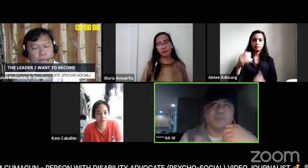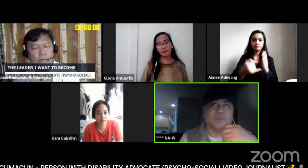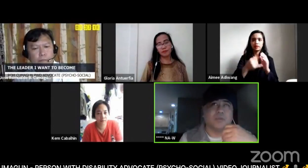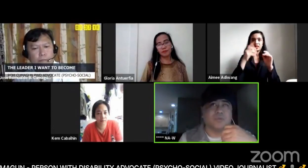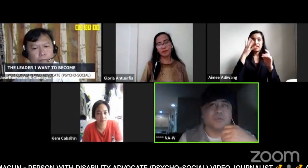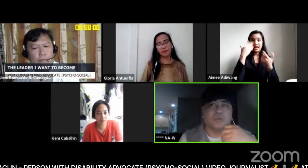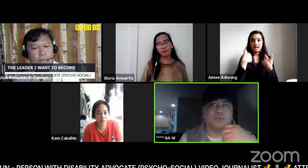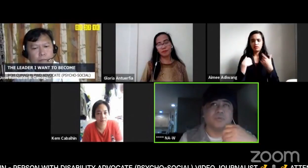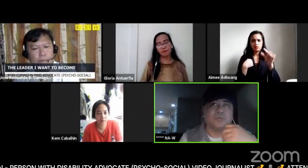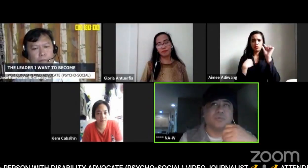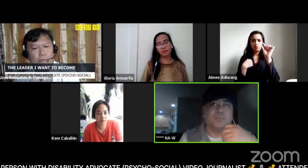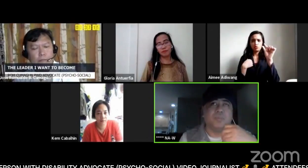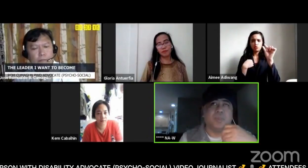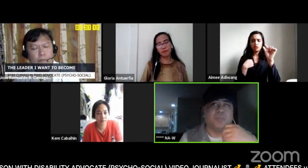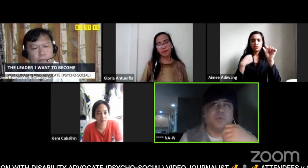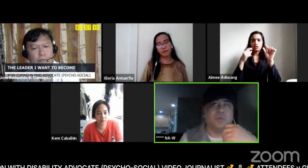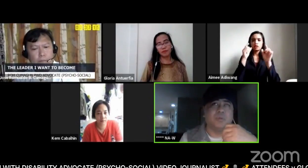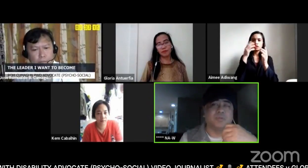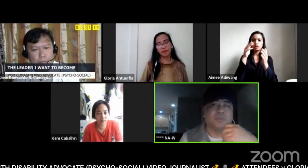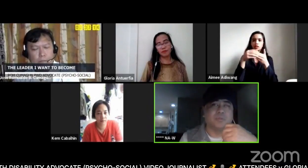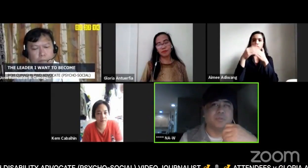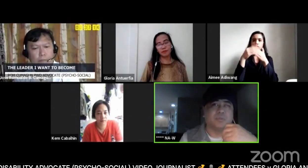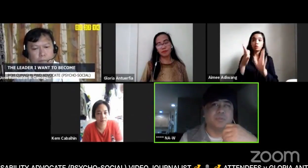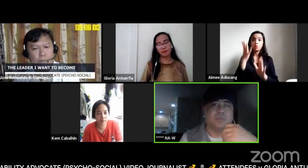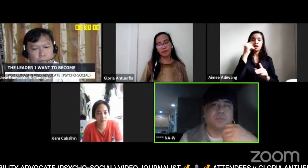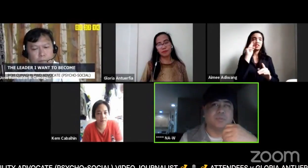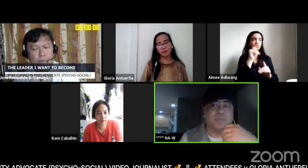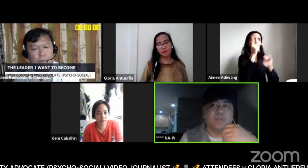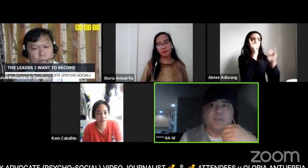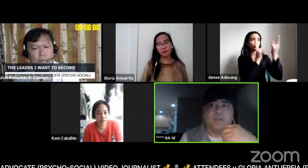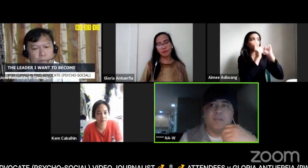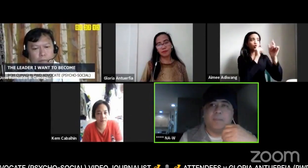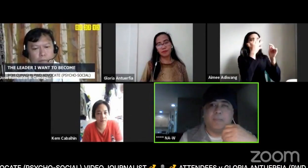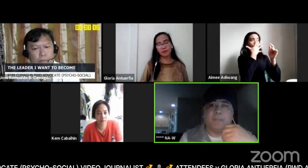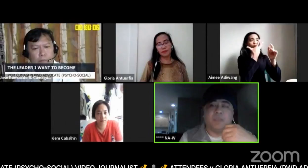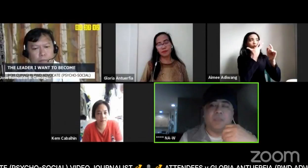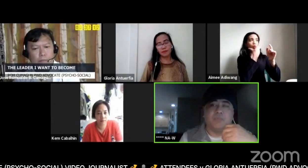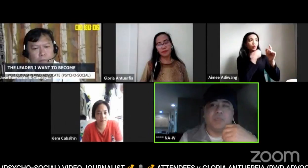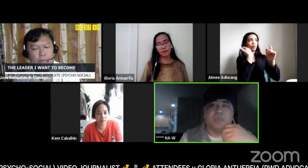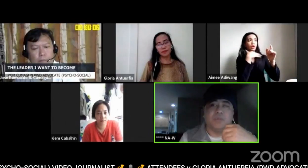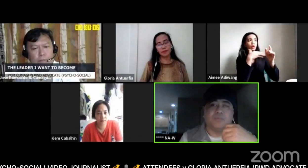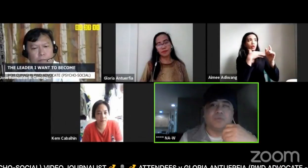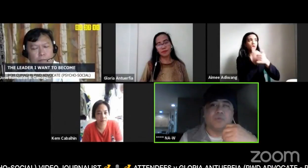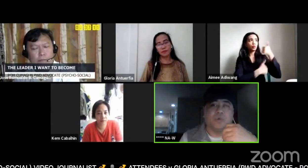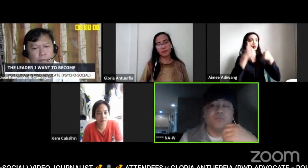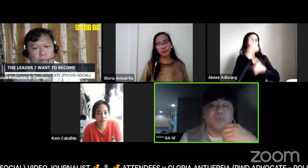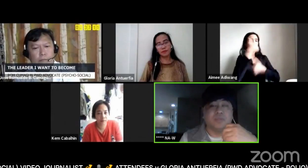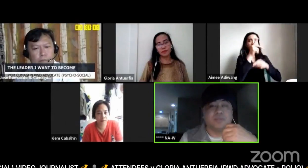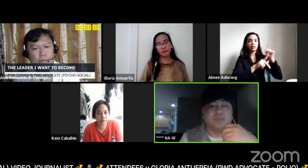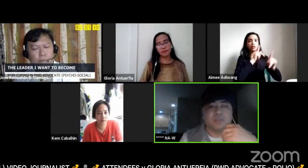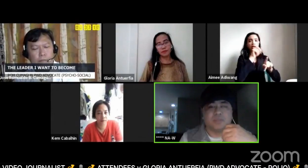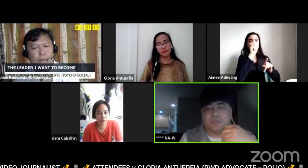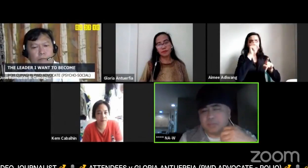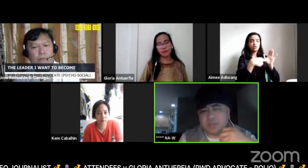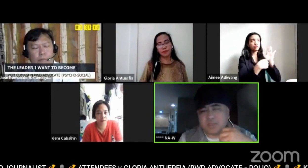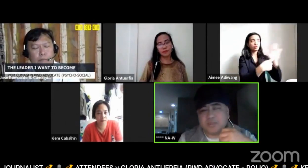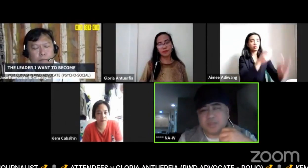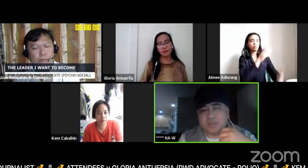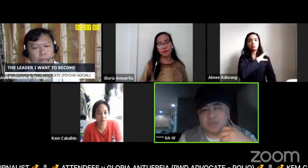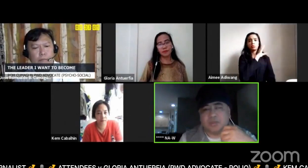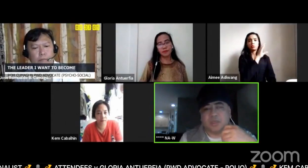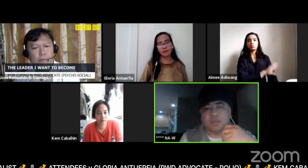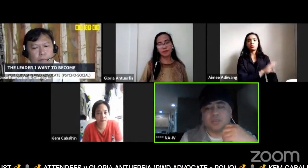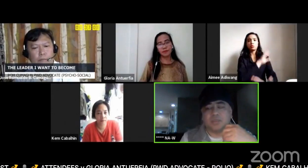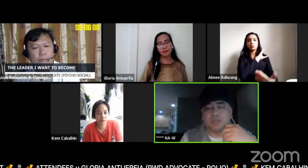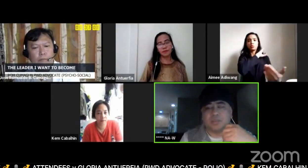leadership because you have to talk to big people. So in a way, you have to show confidence. May